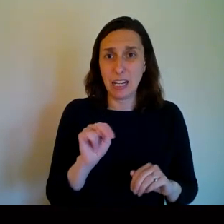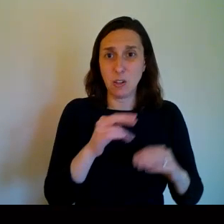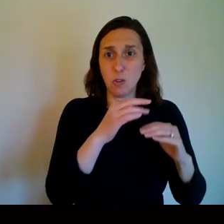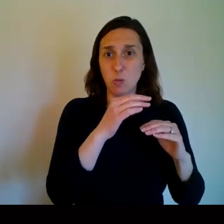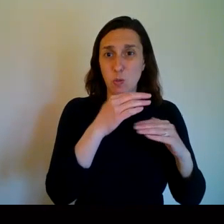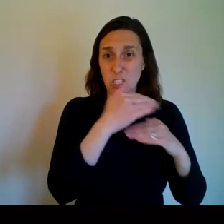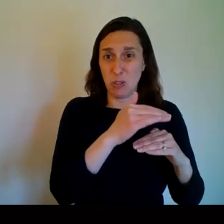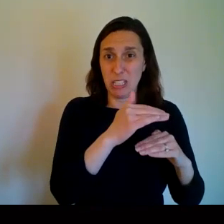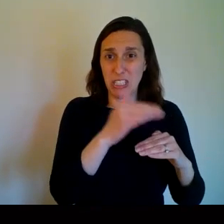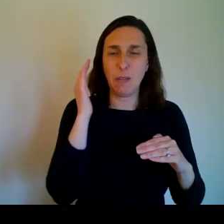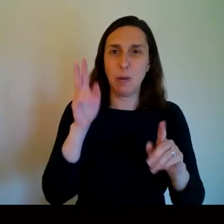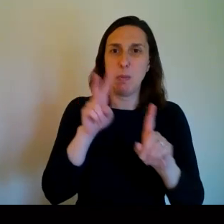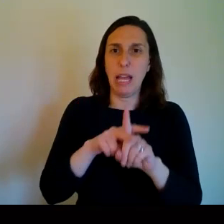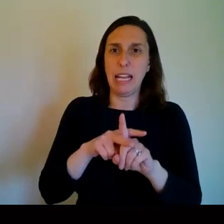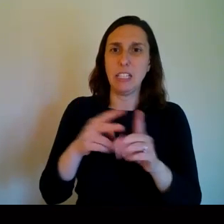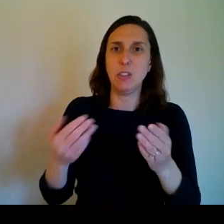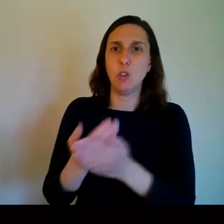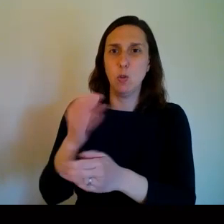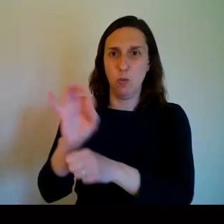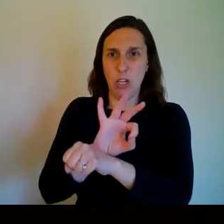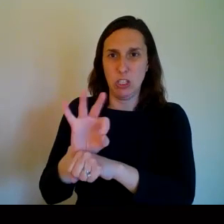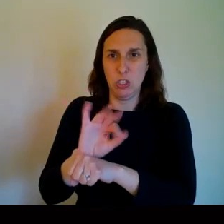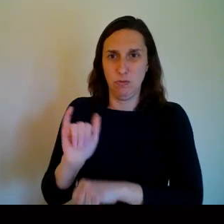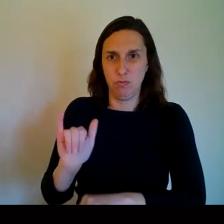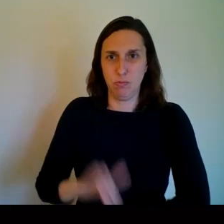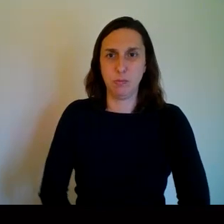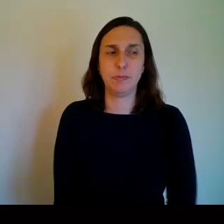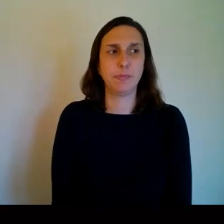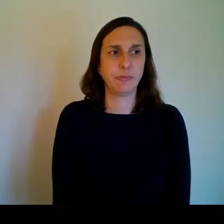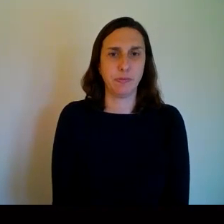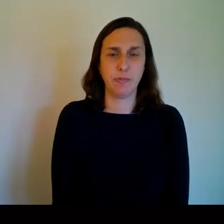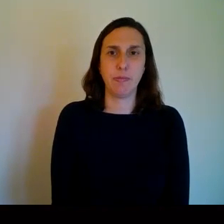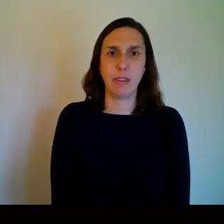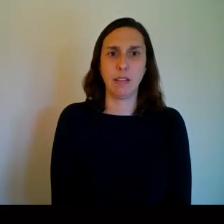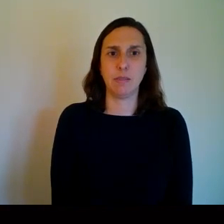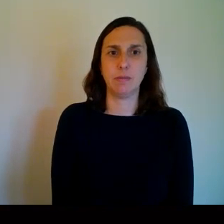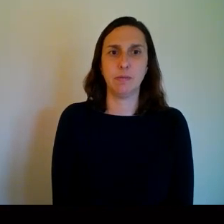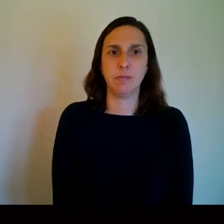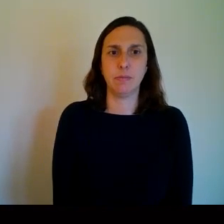new function. So let's look at this. So